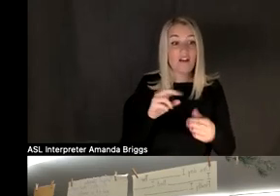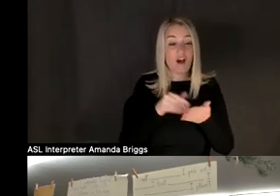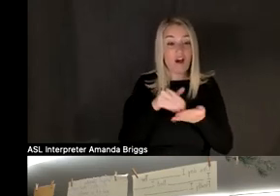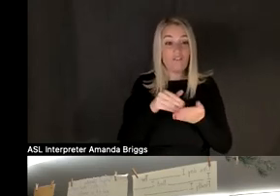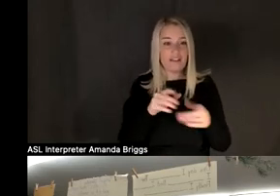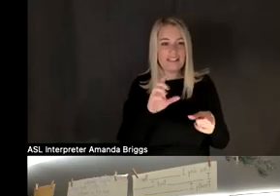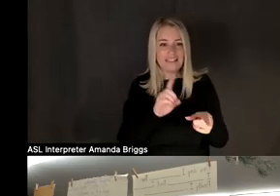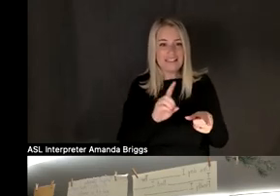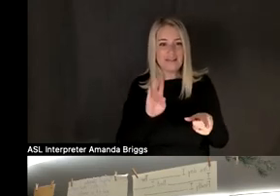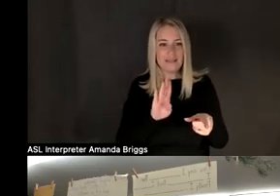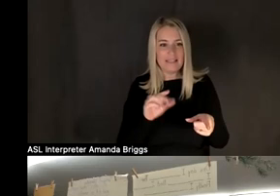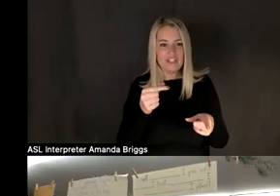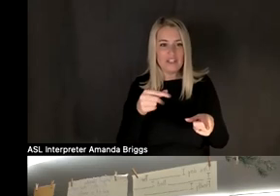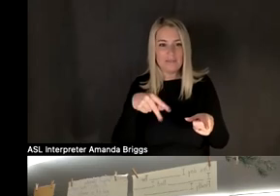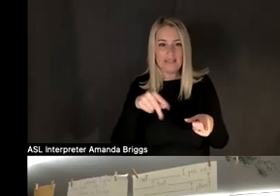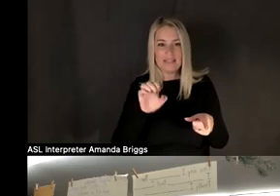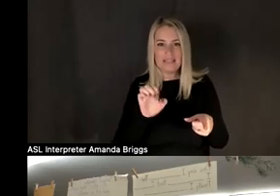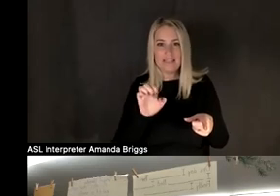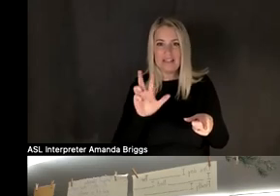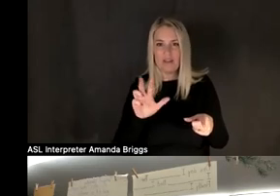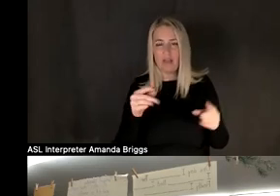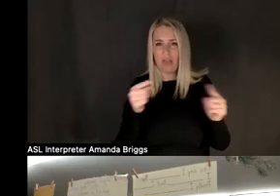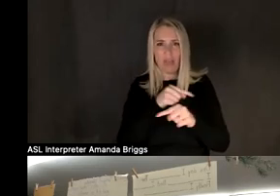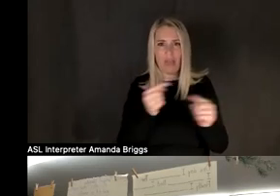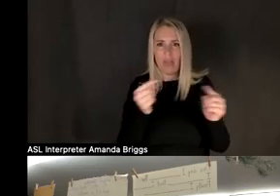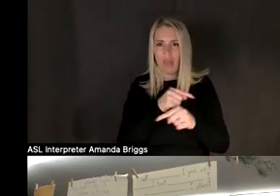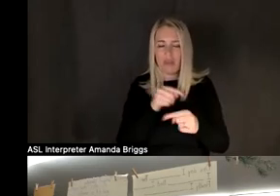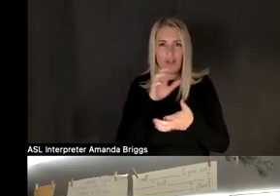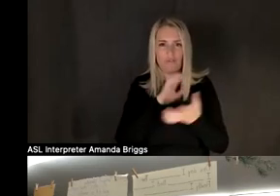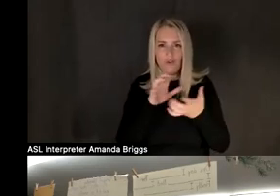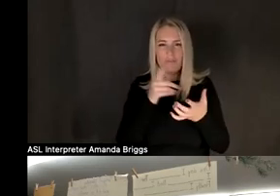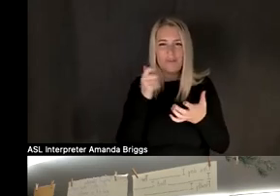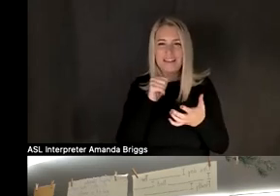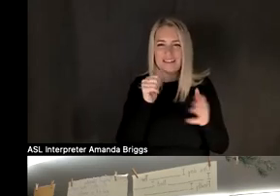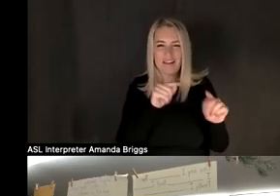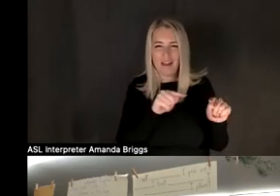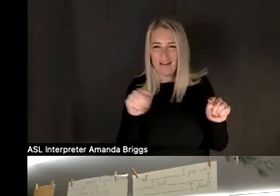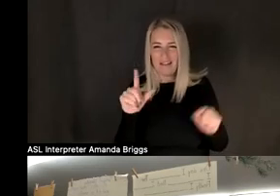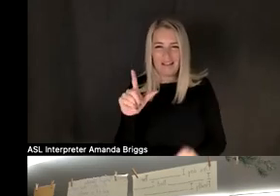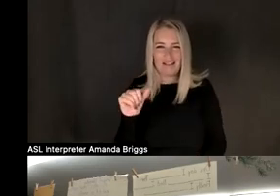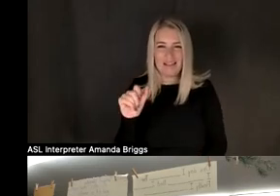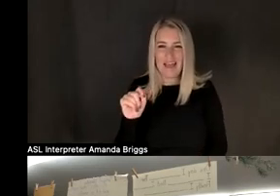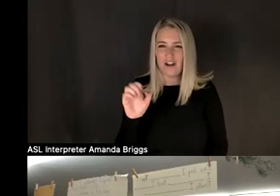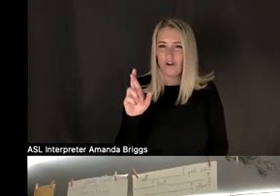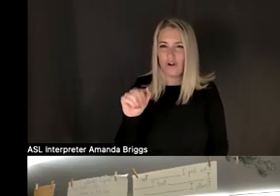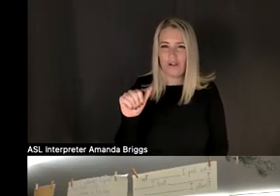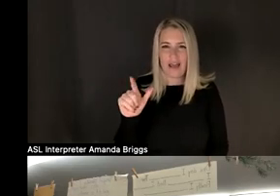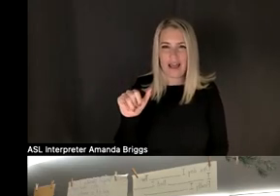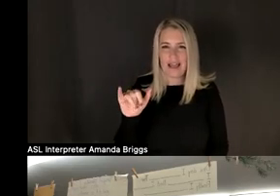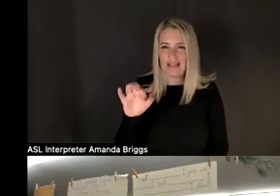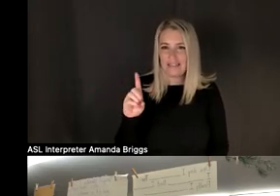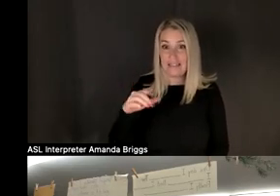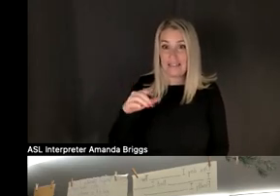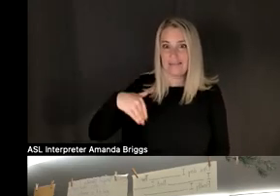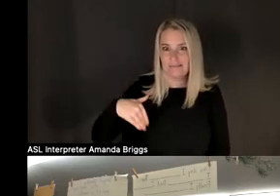3. And they confuse them because they're not lateralized yet. So there are things that we can